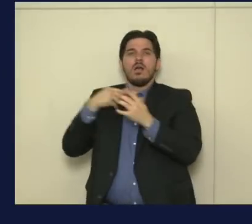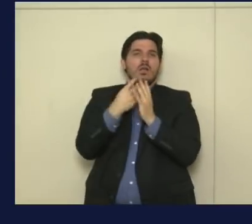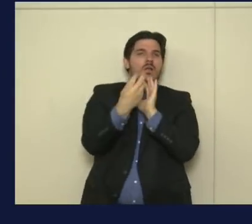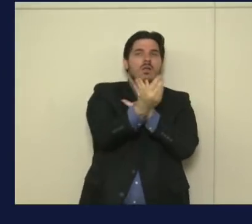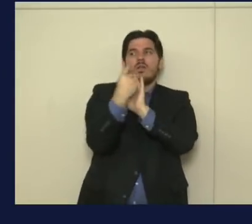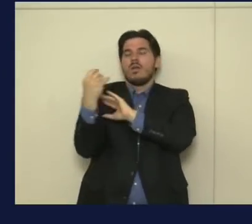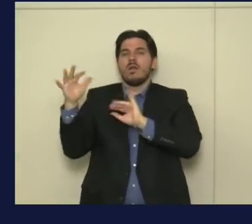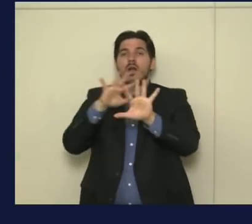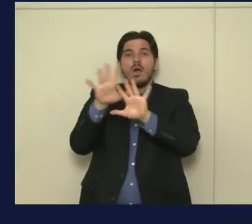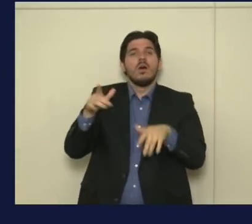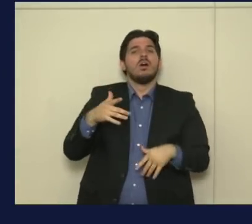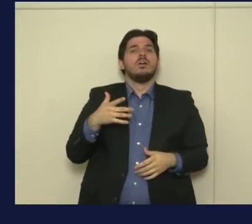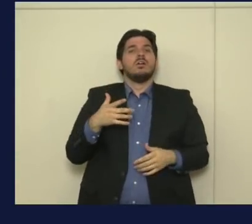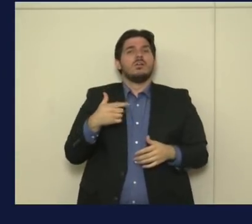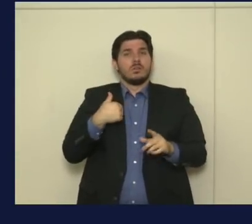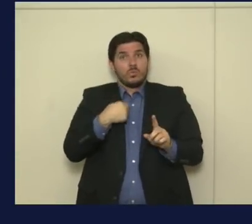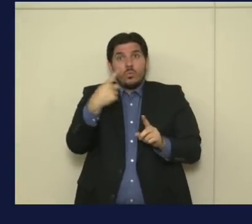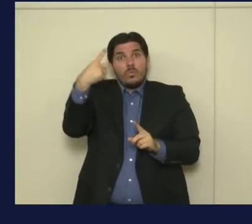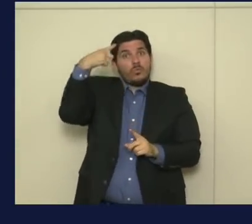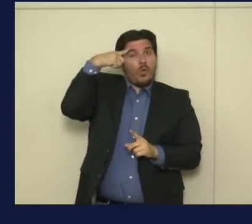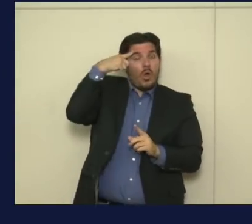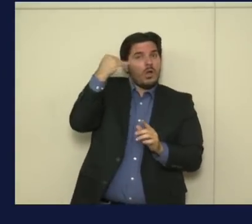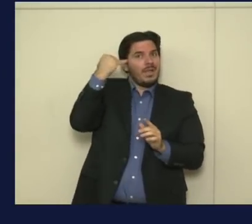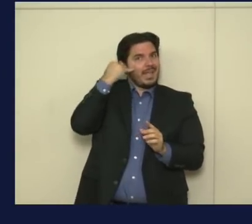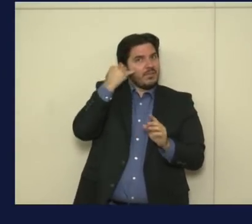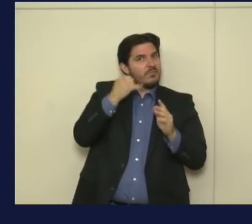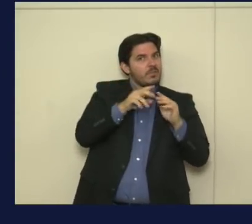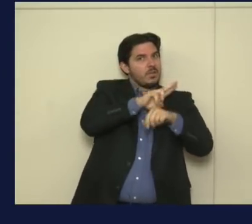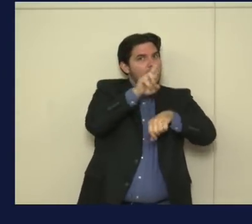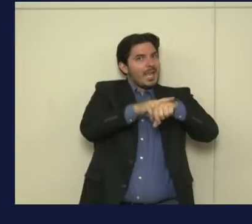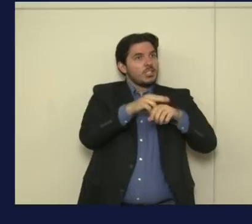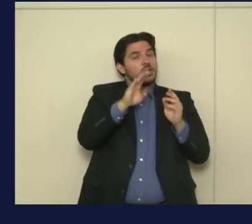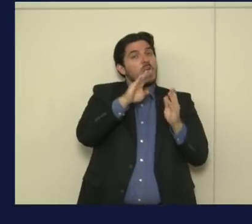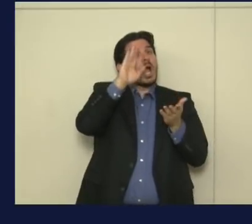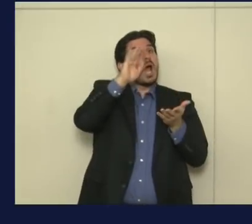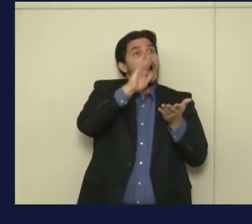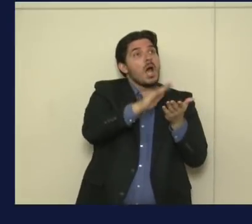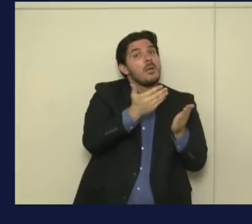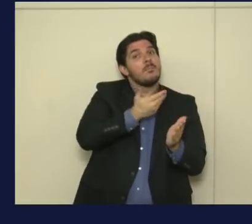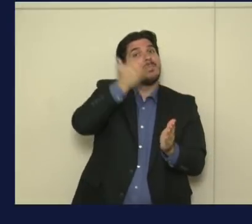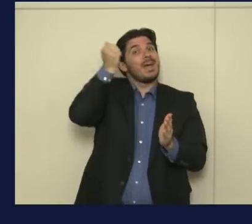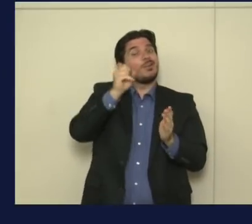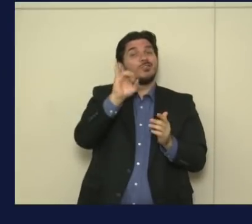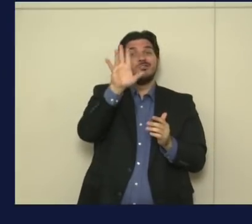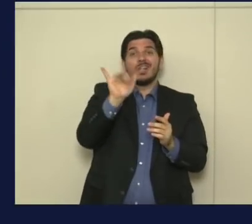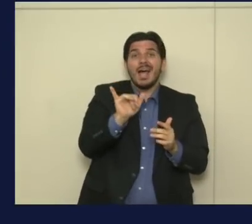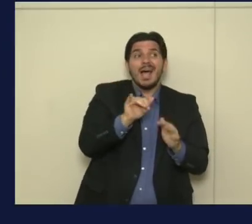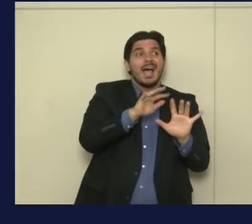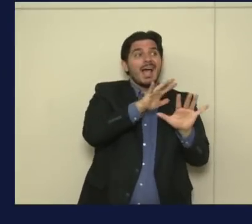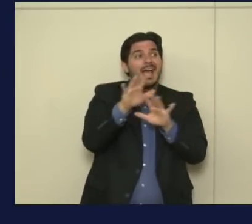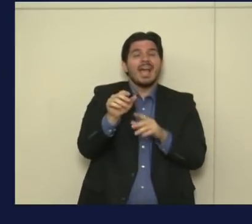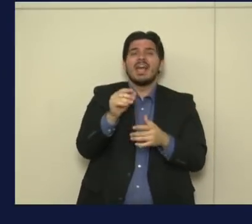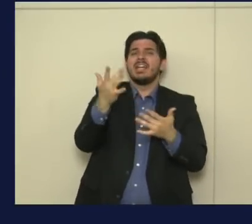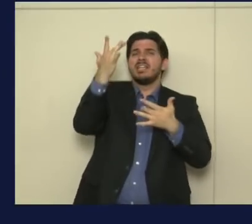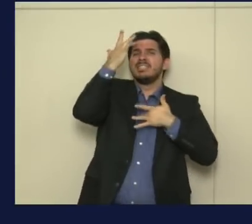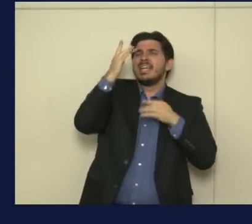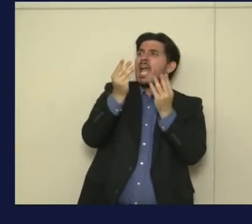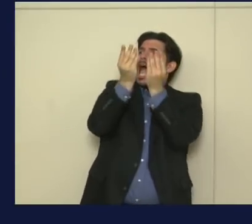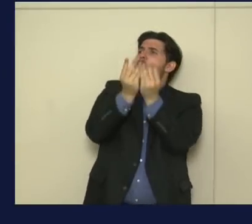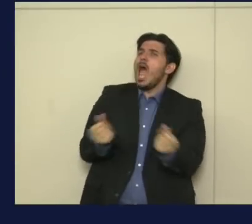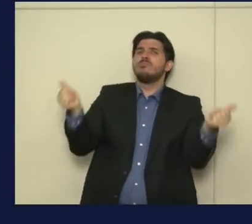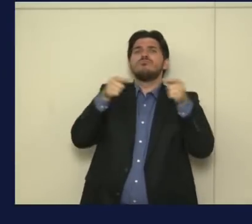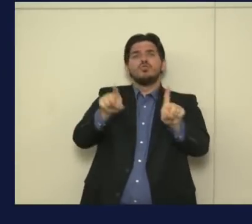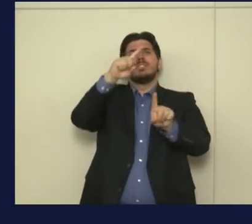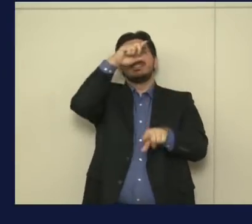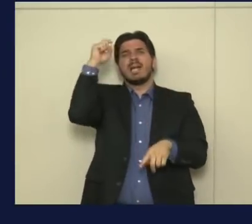could ease up if the signal from the state or the nation was that things are getting much better, that the virus would disappear over the